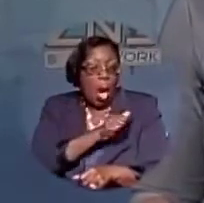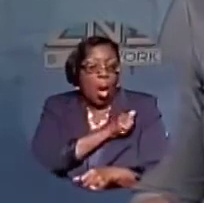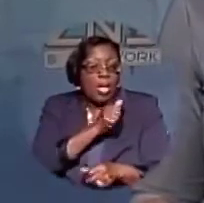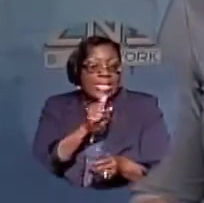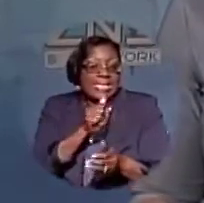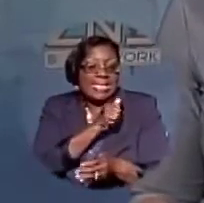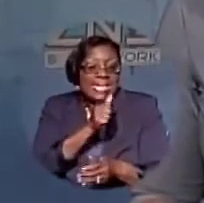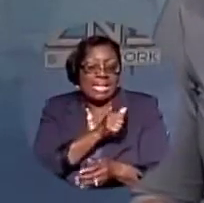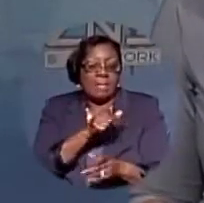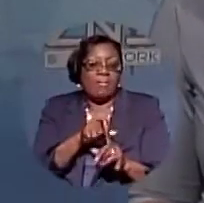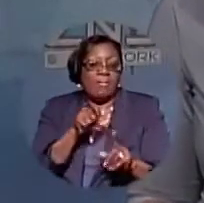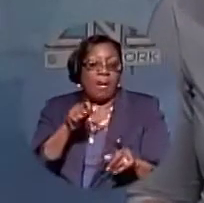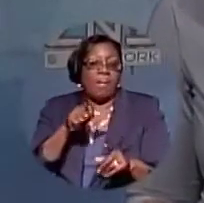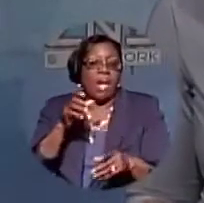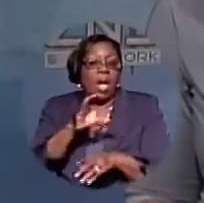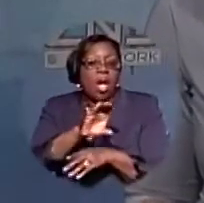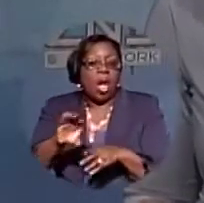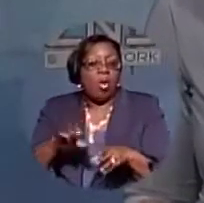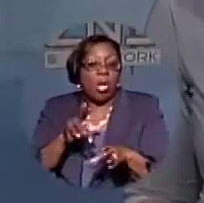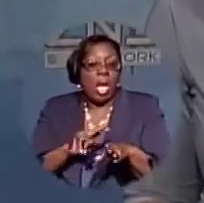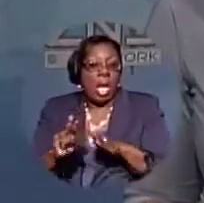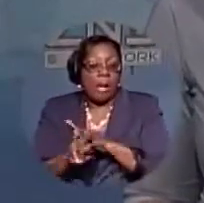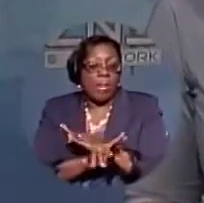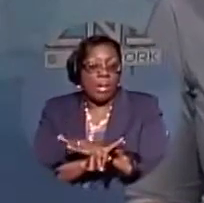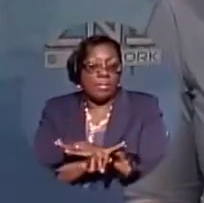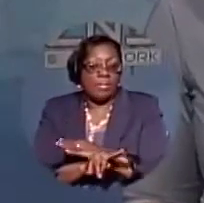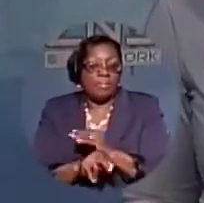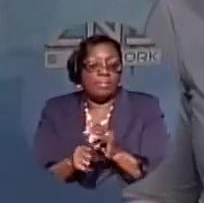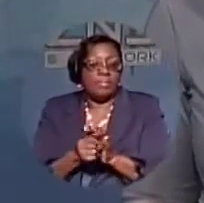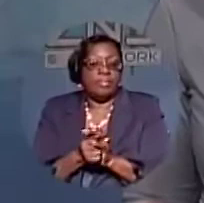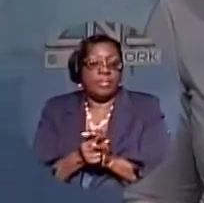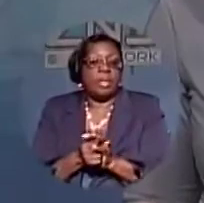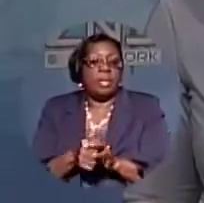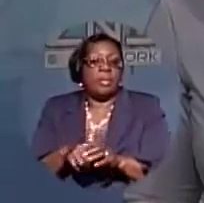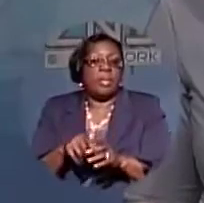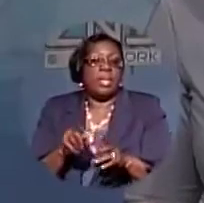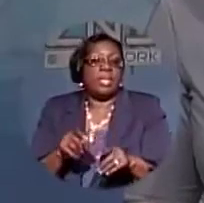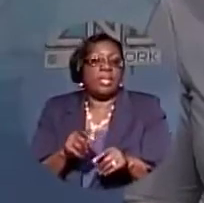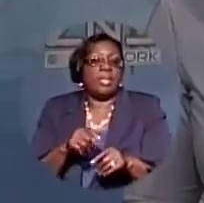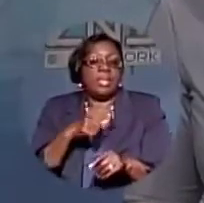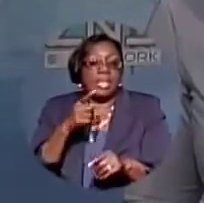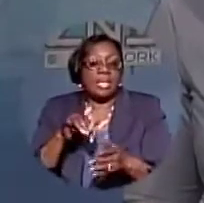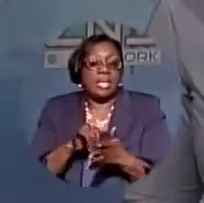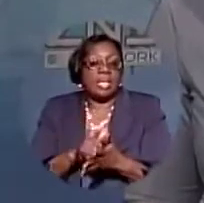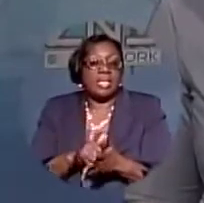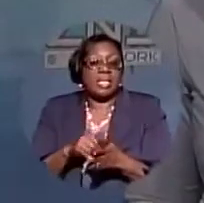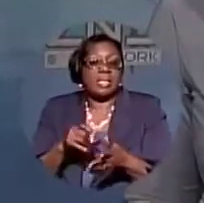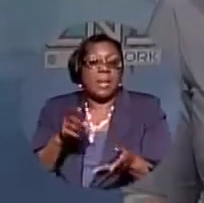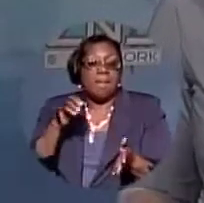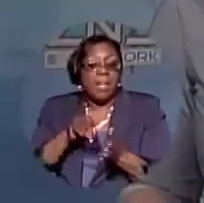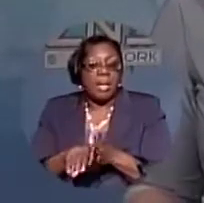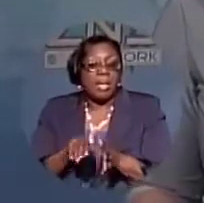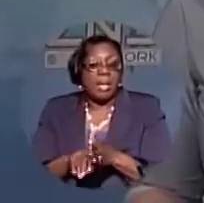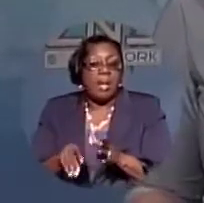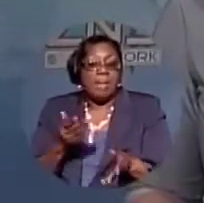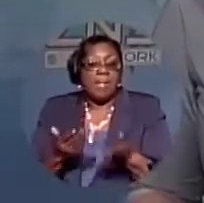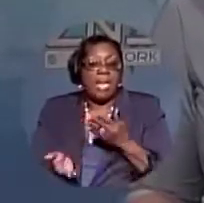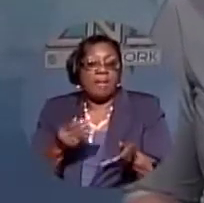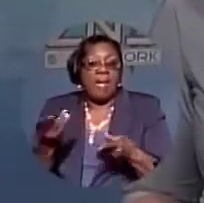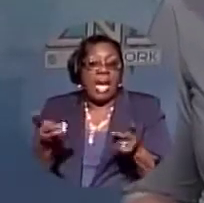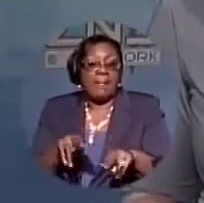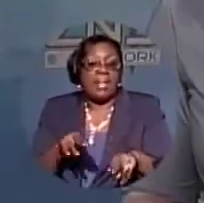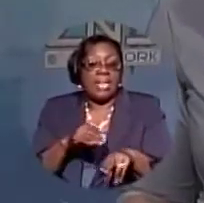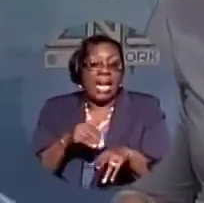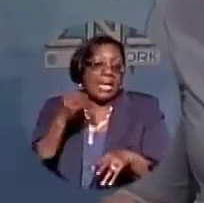to the upper body, but police couldn't confirm the nature of her injuries. They did suggest that this murder may have stemmed from a domestic